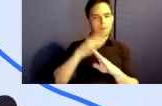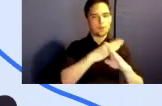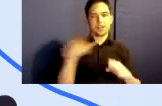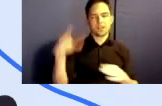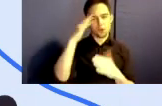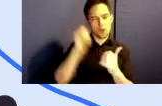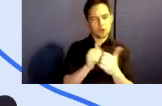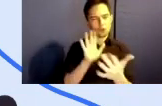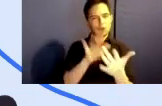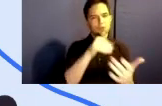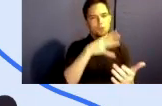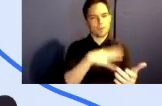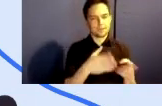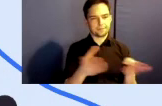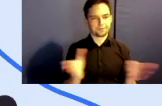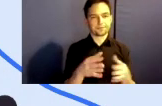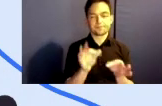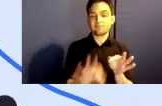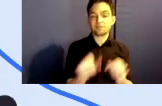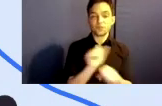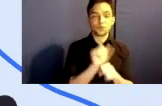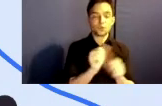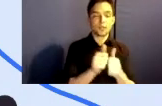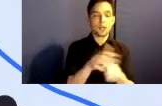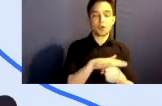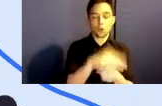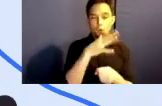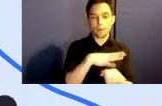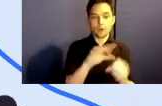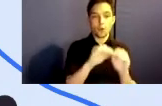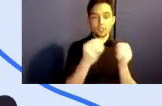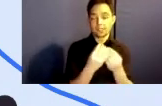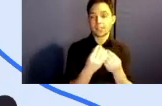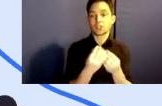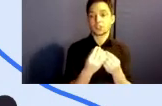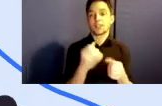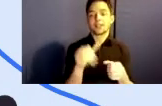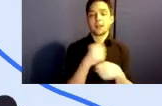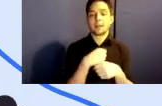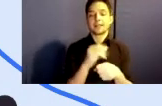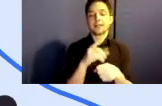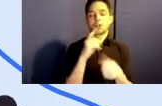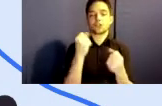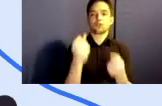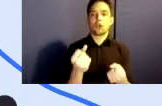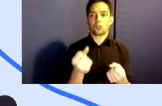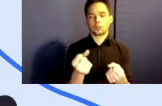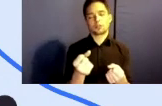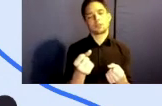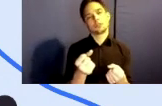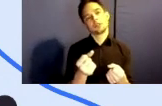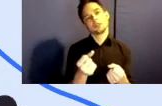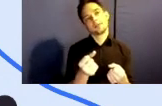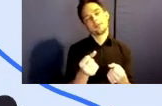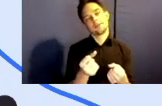women. So really as simple as working with local women's organization makes it very strong to